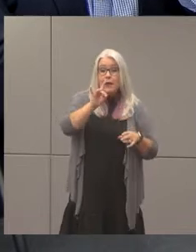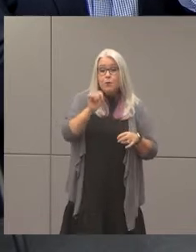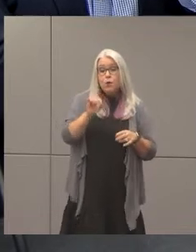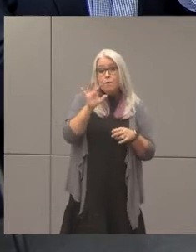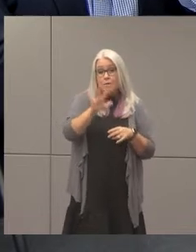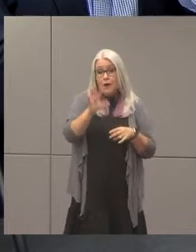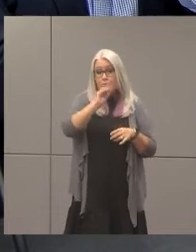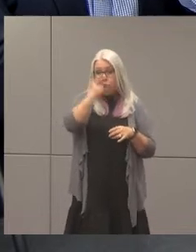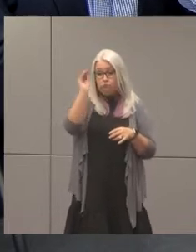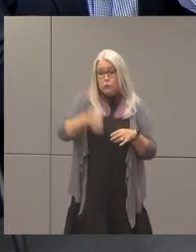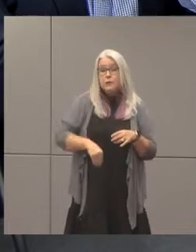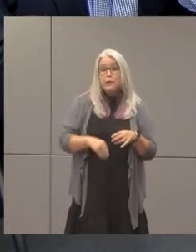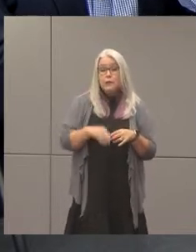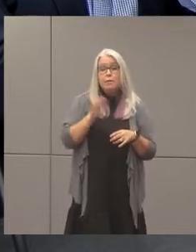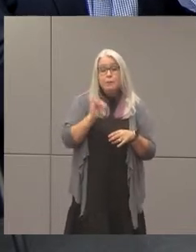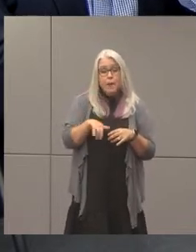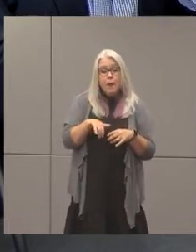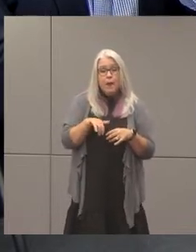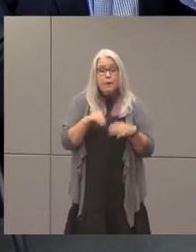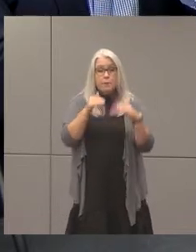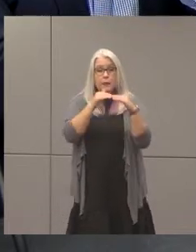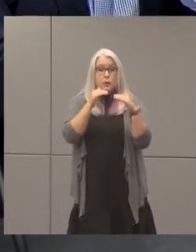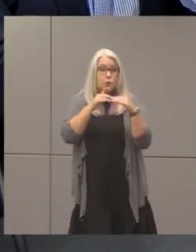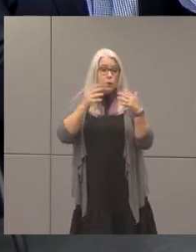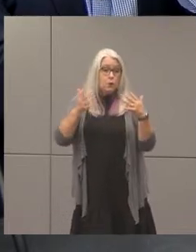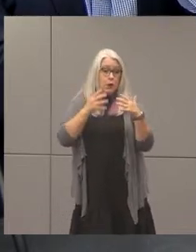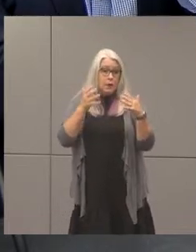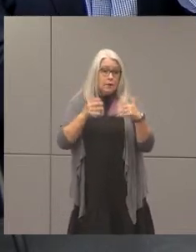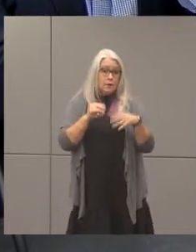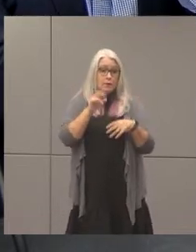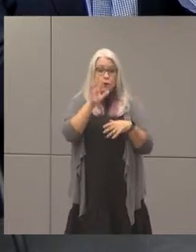8.5%, and that equates to